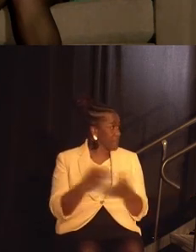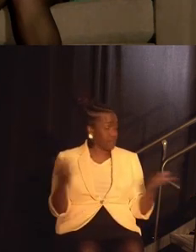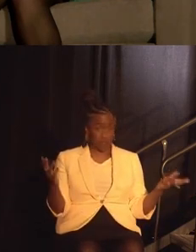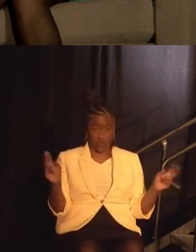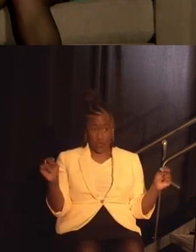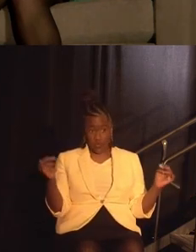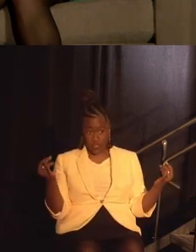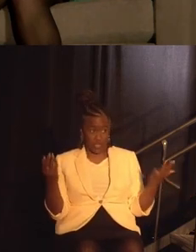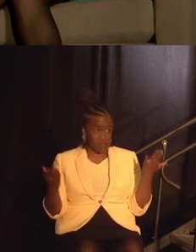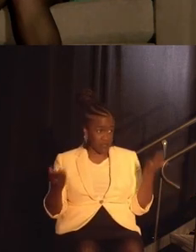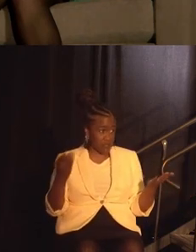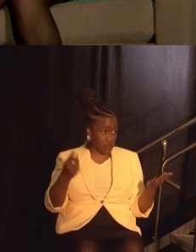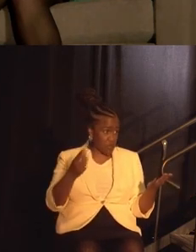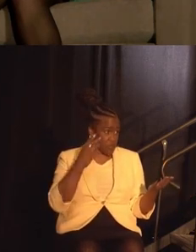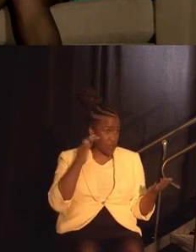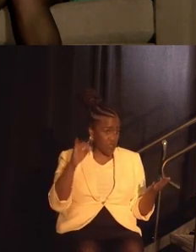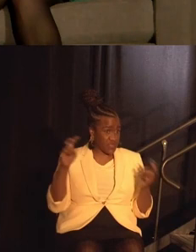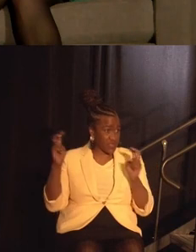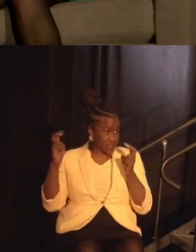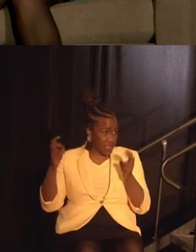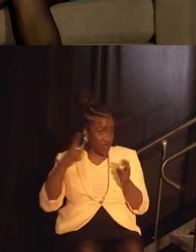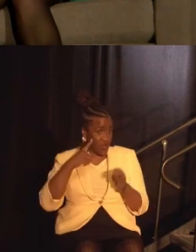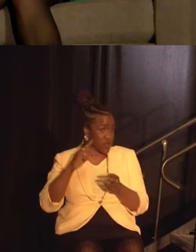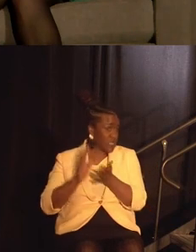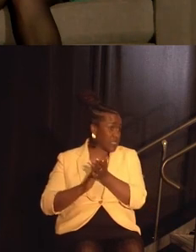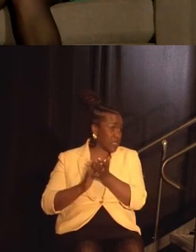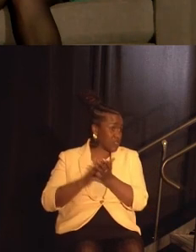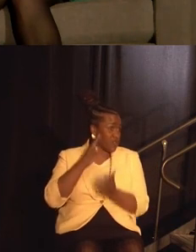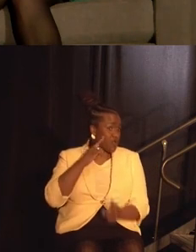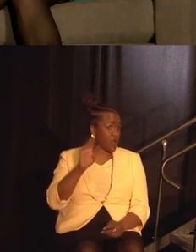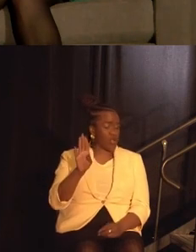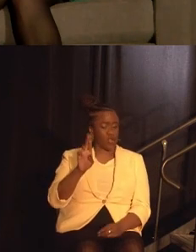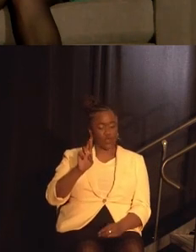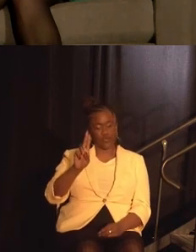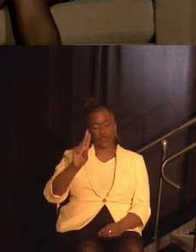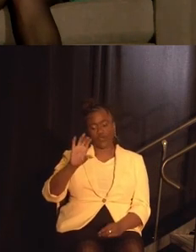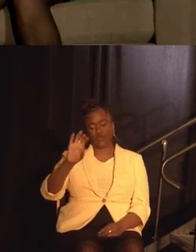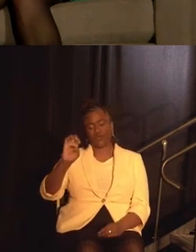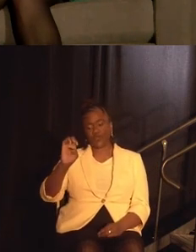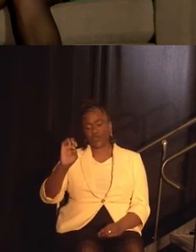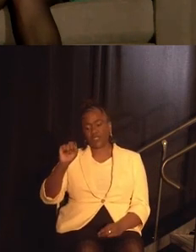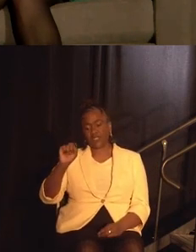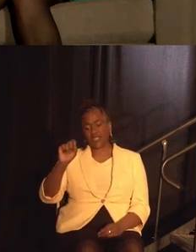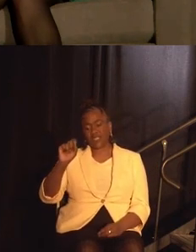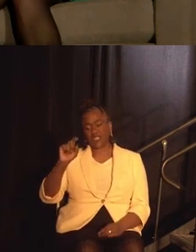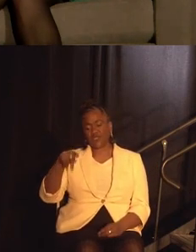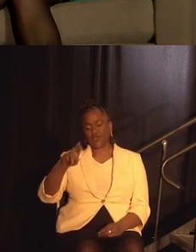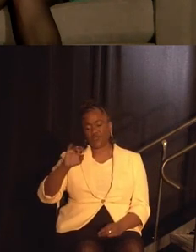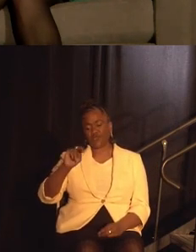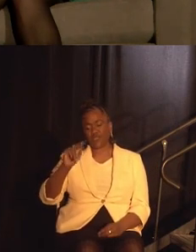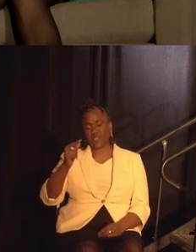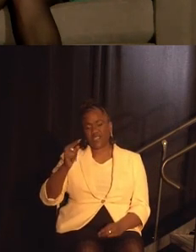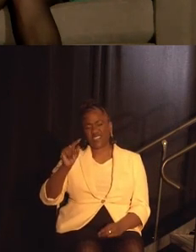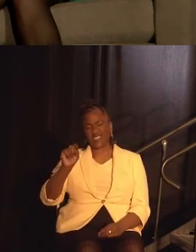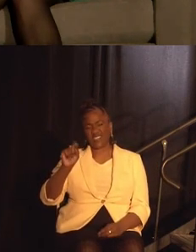you may know that the title is a shout out to a Bruce Springsteen song, Love the Boss. Long story short,